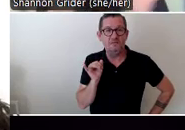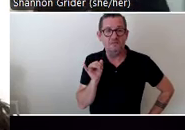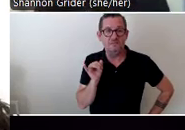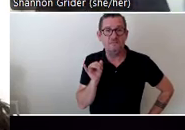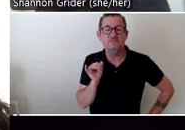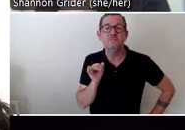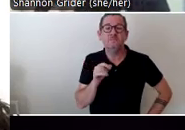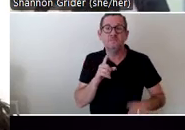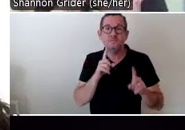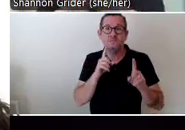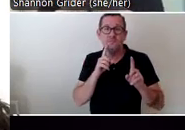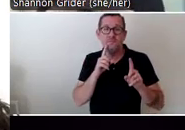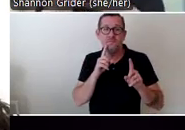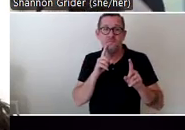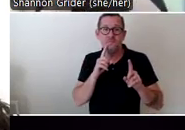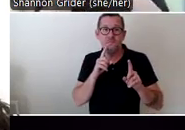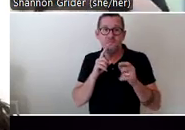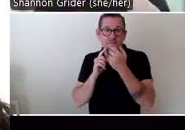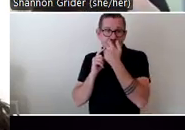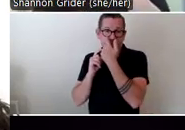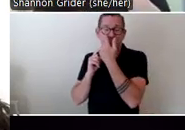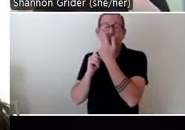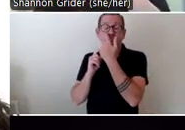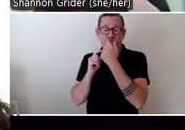it begs for attention. You know what I mean?